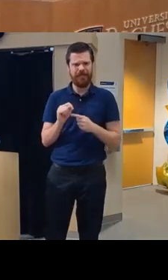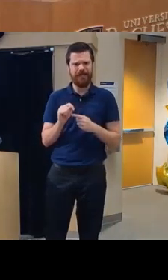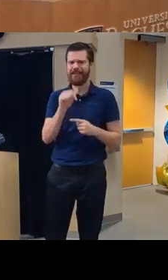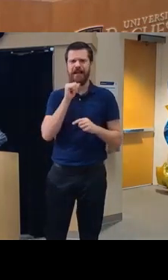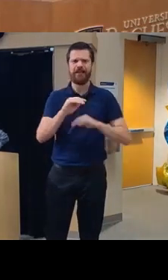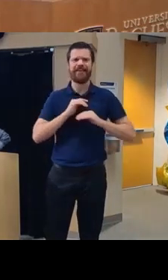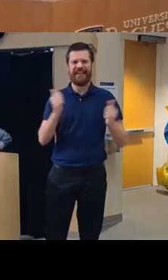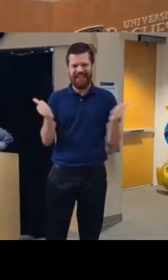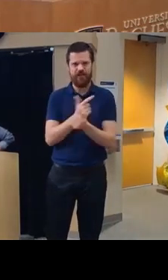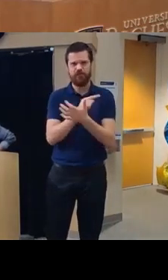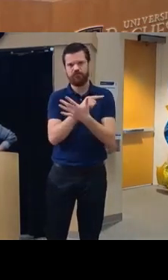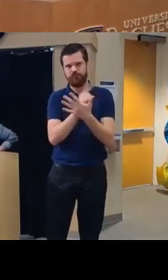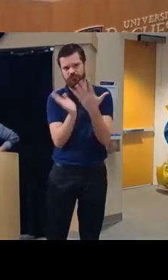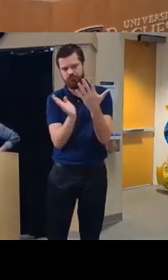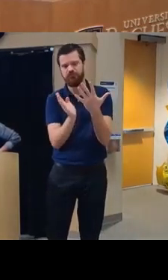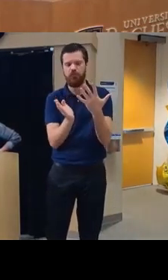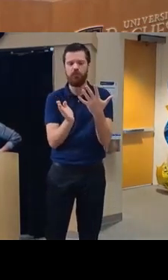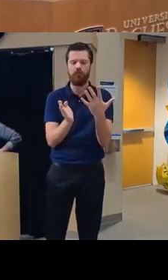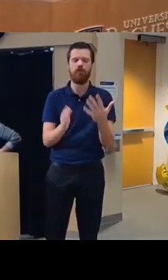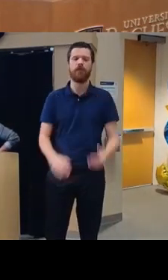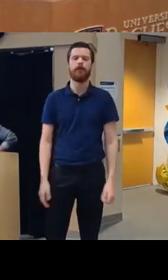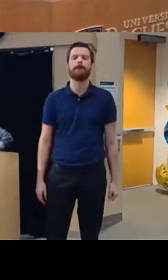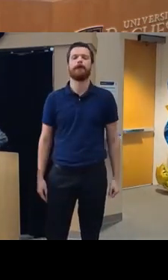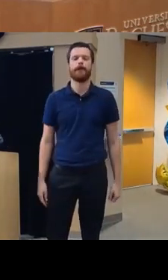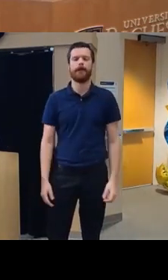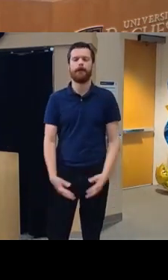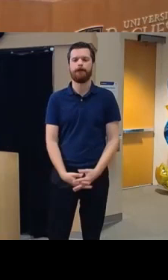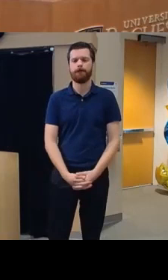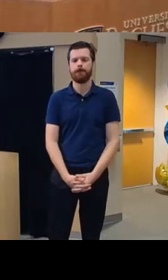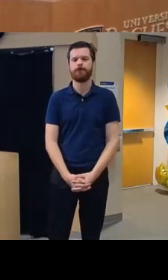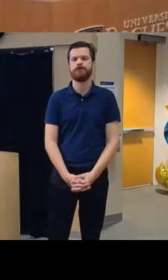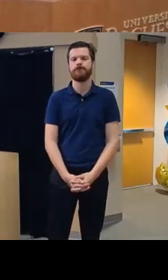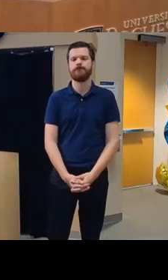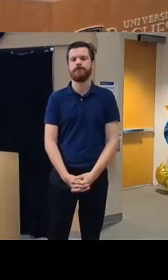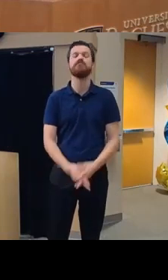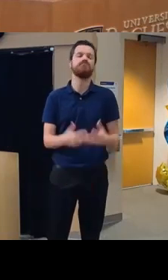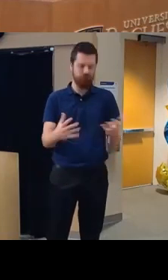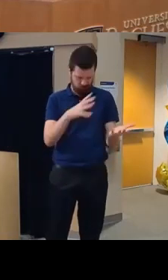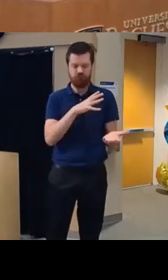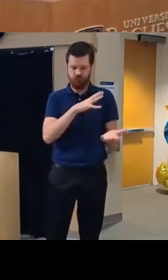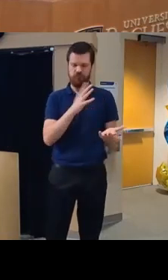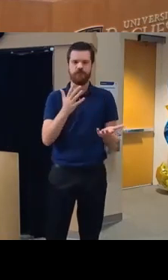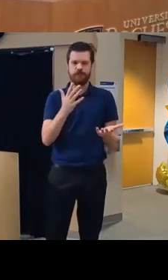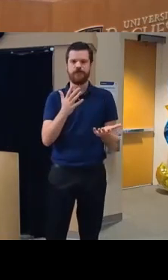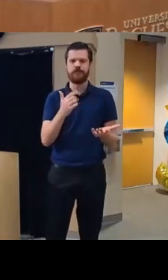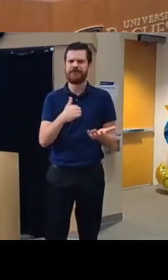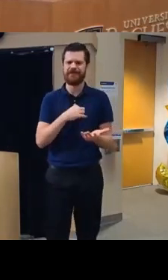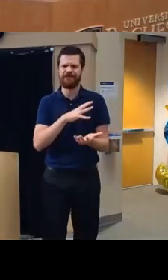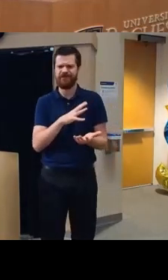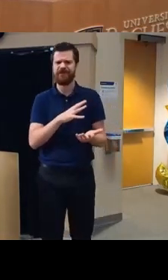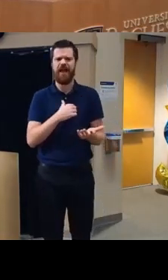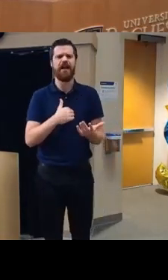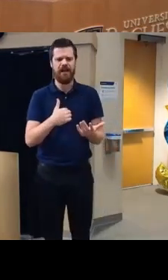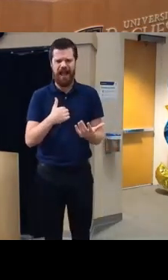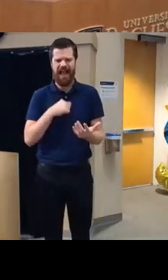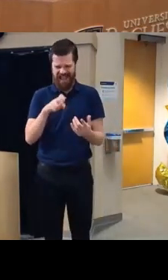everything. So at the same time, so I was like, okay, I need to like work on something that's going to address